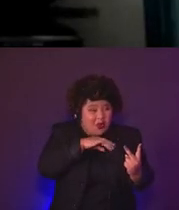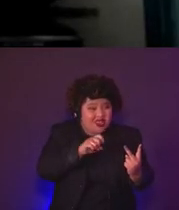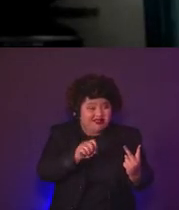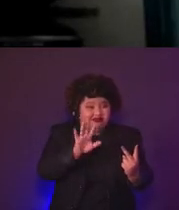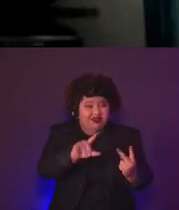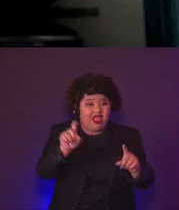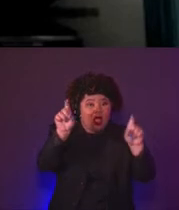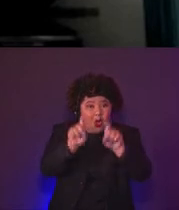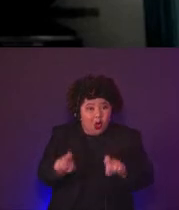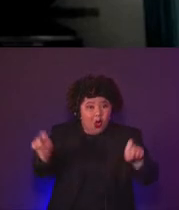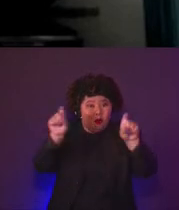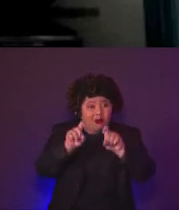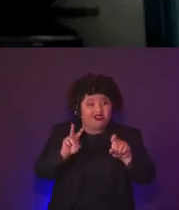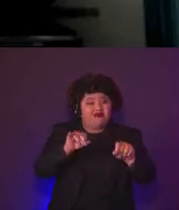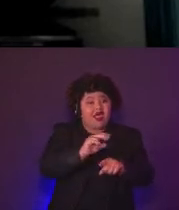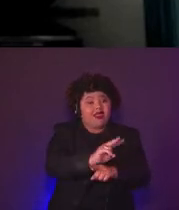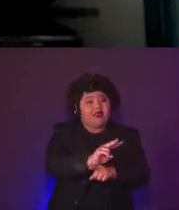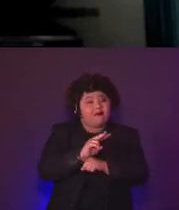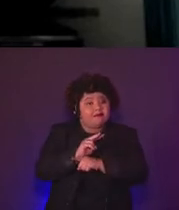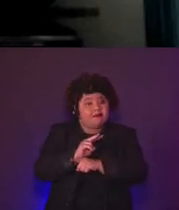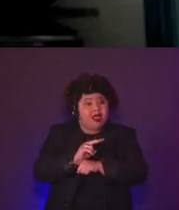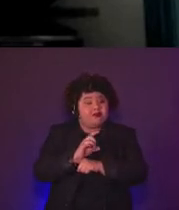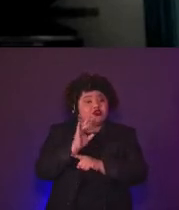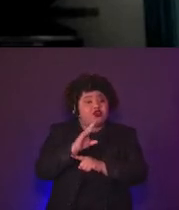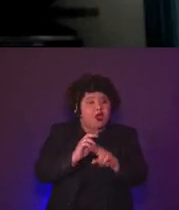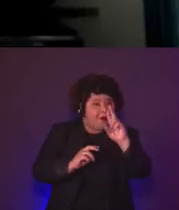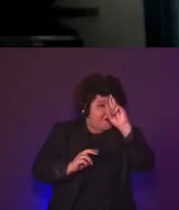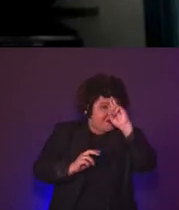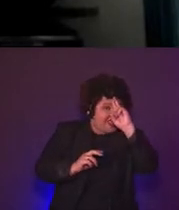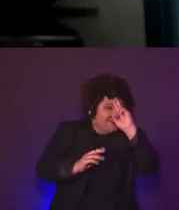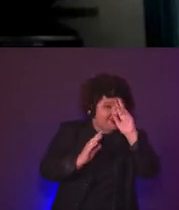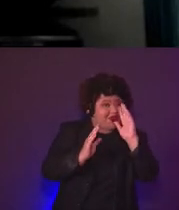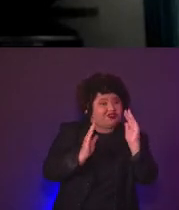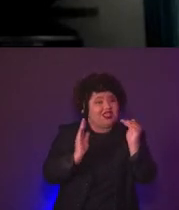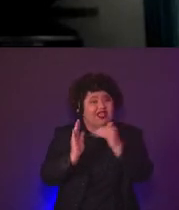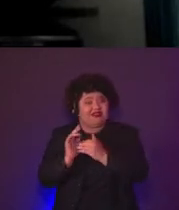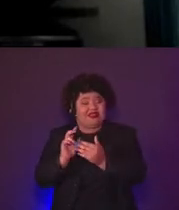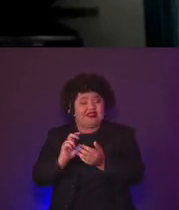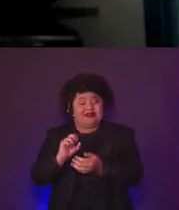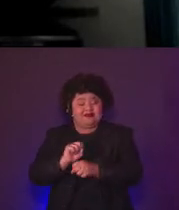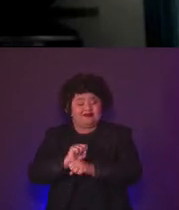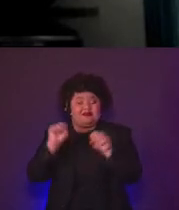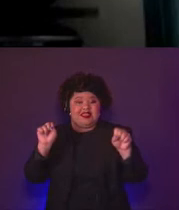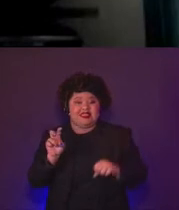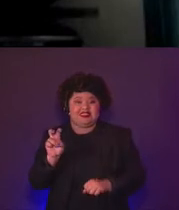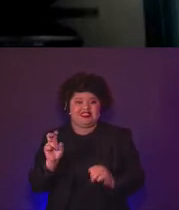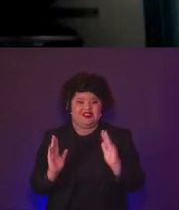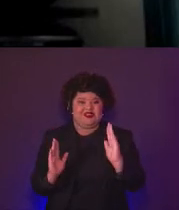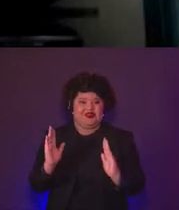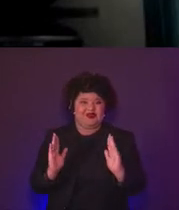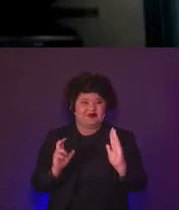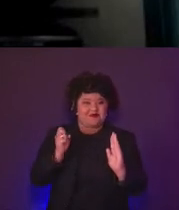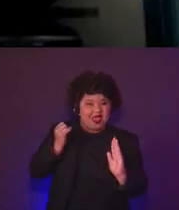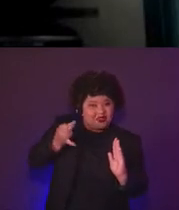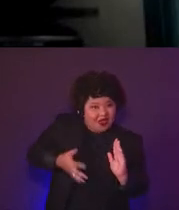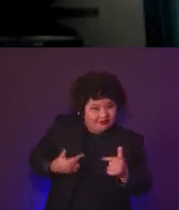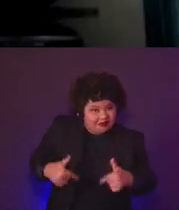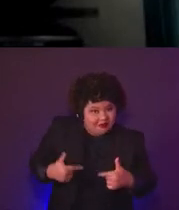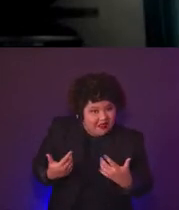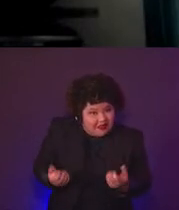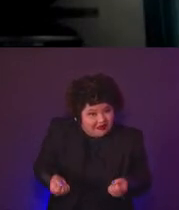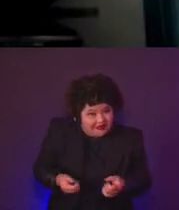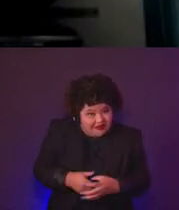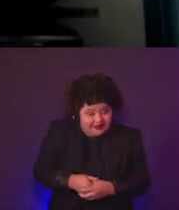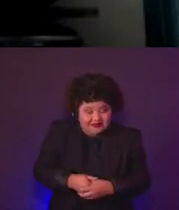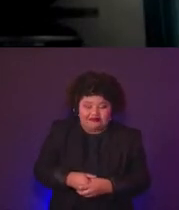available from midnight to 5 a.m. So one of the things that was so great about Phil, and which